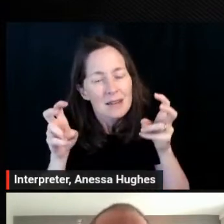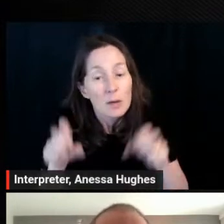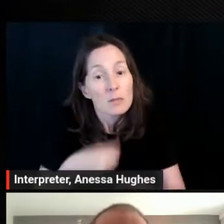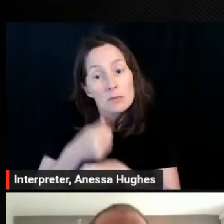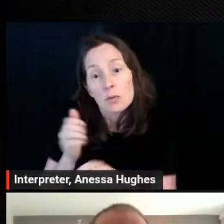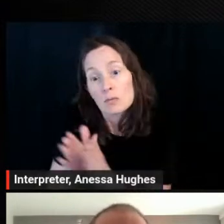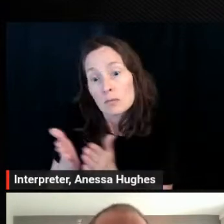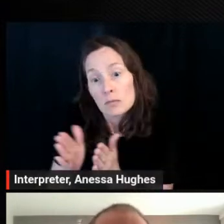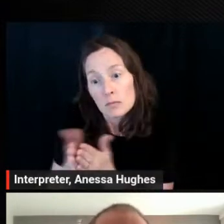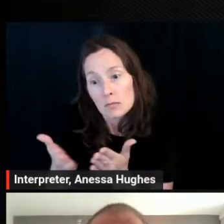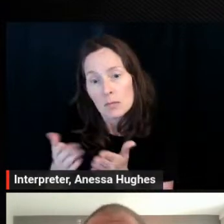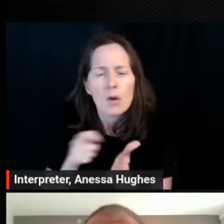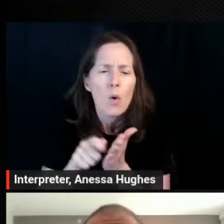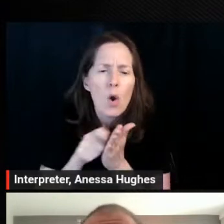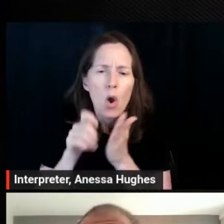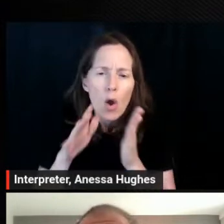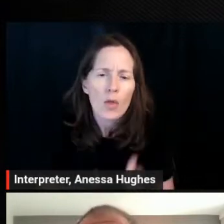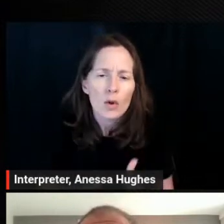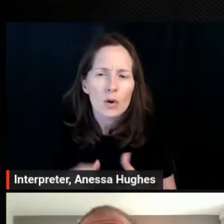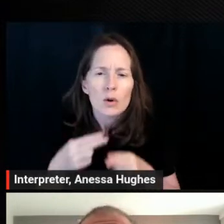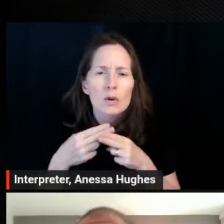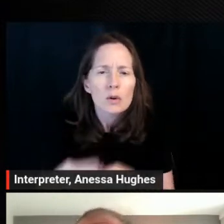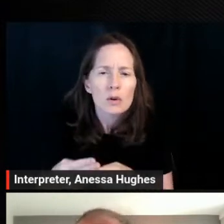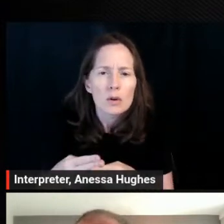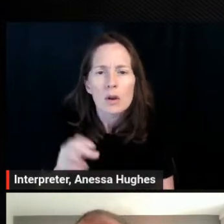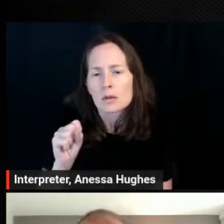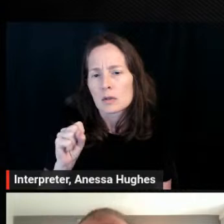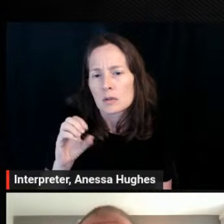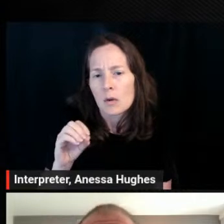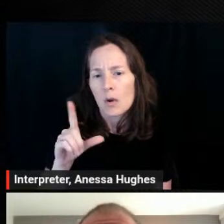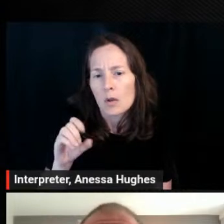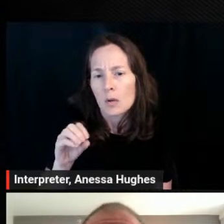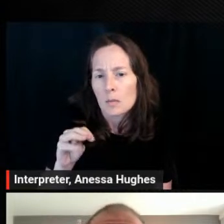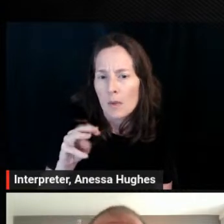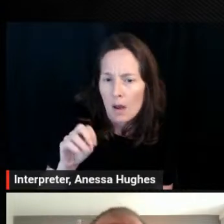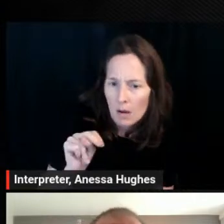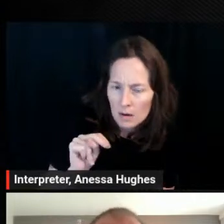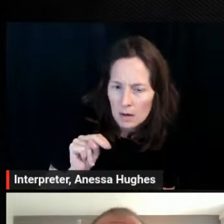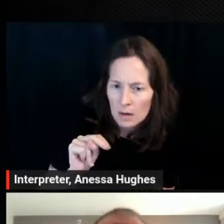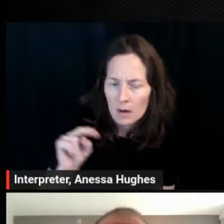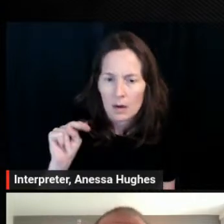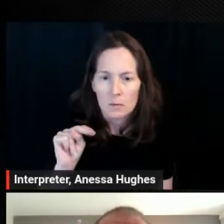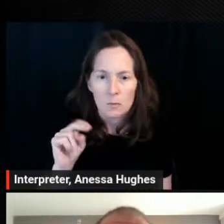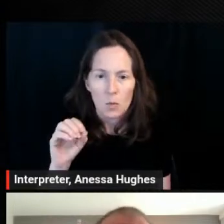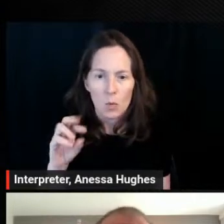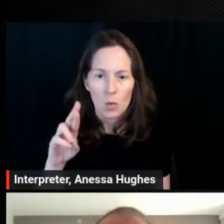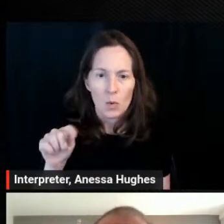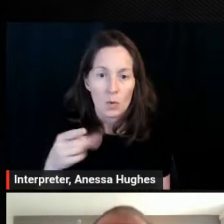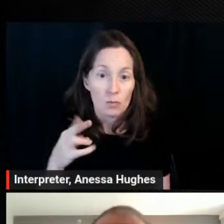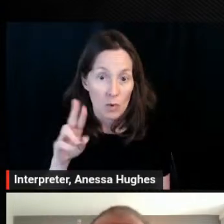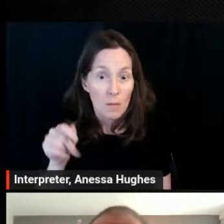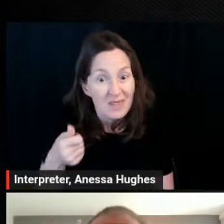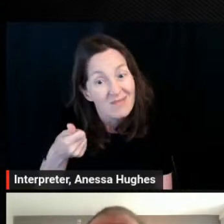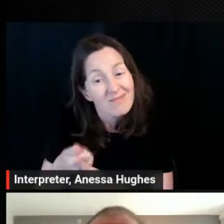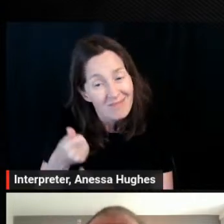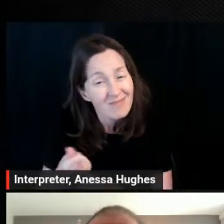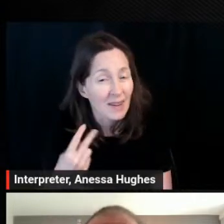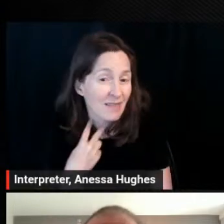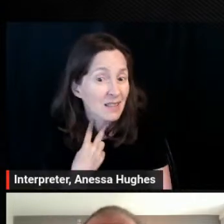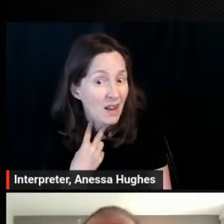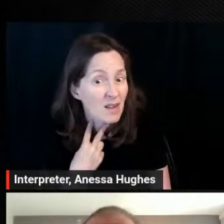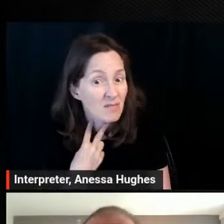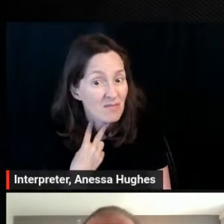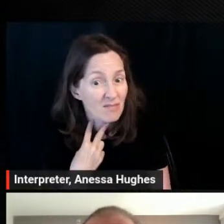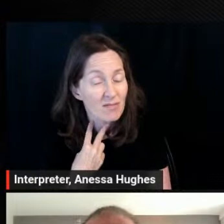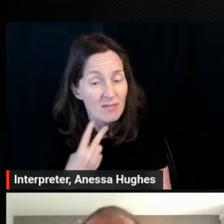Northup. He was one of the tens of thousands of victims of America's reverse Underground